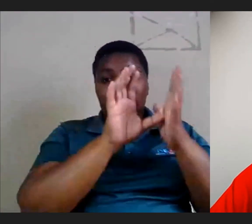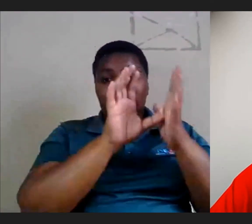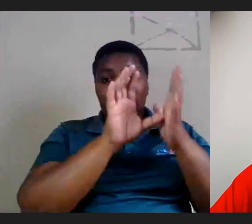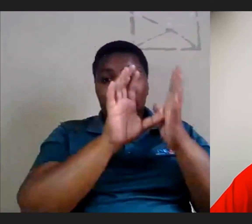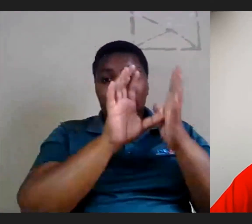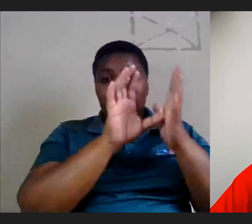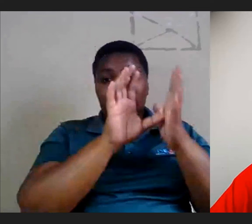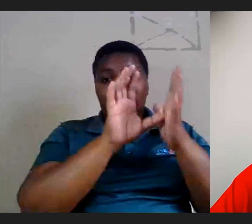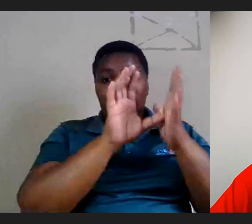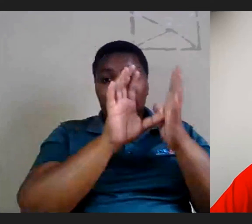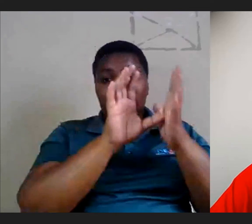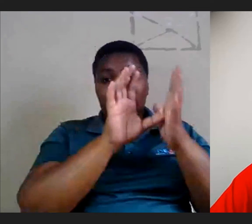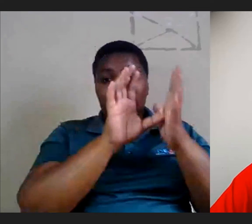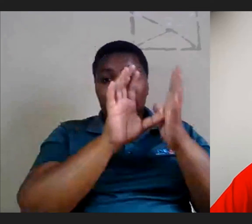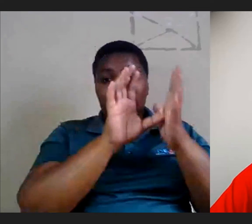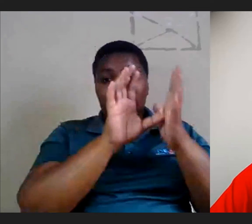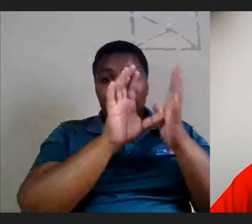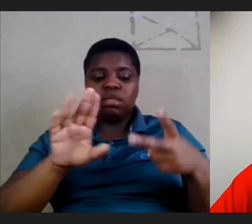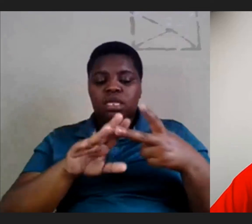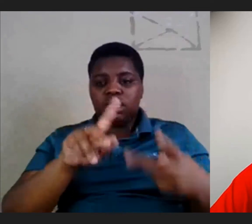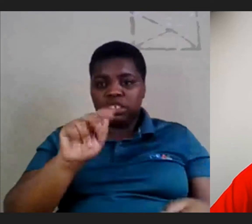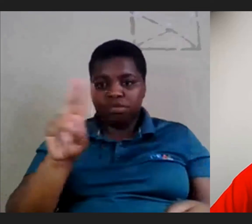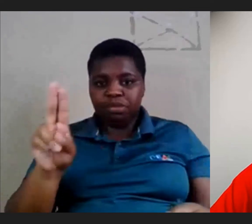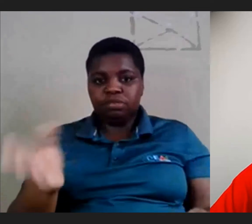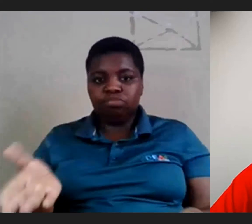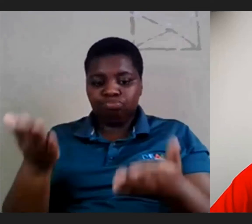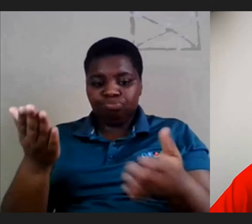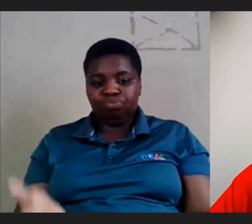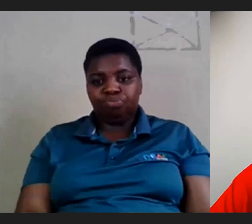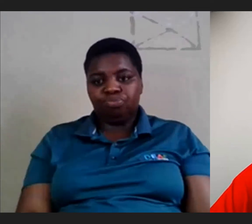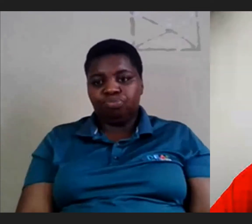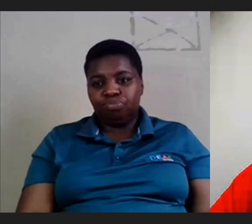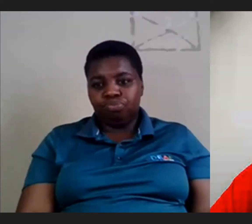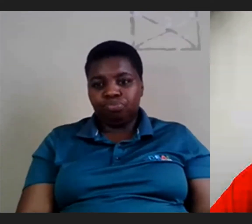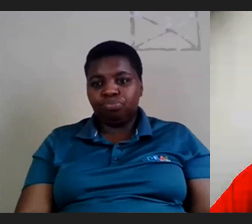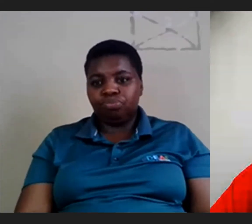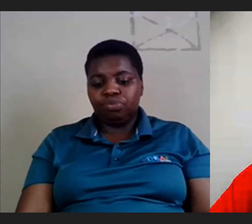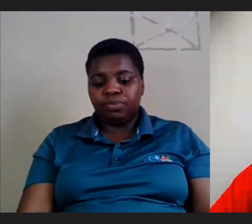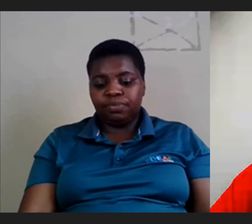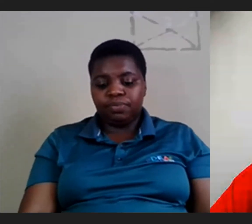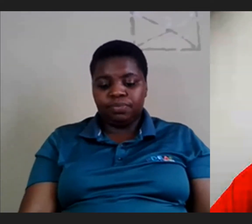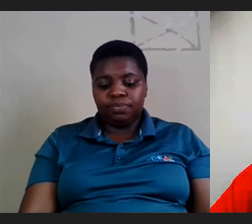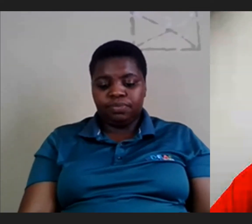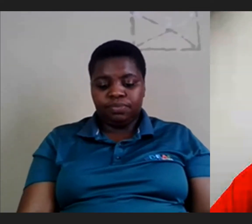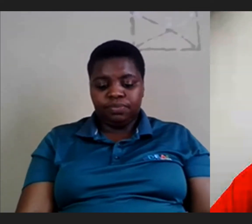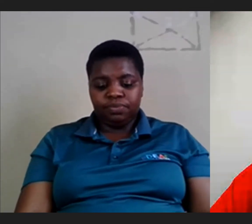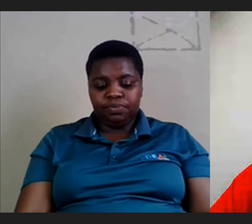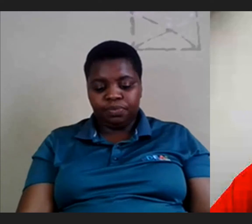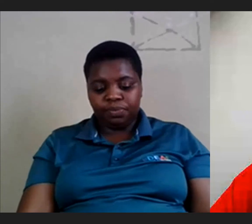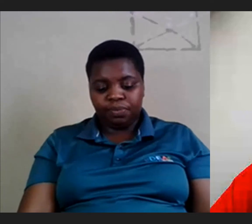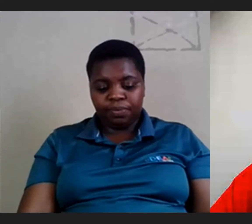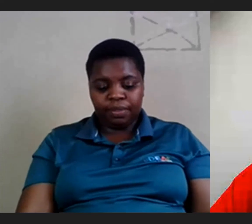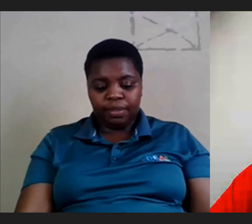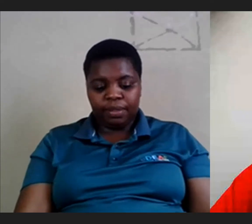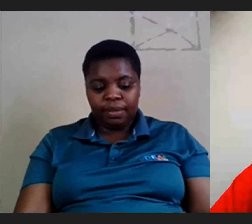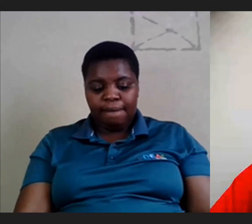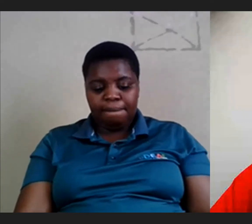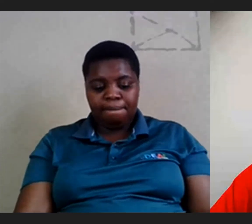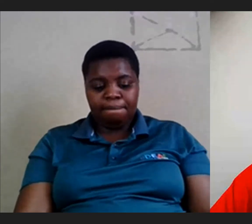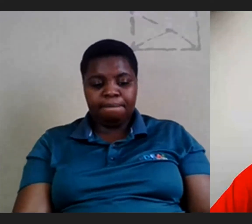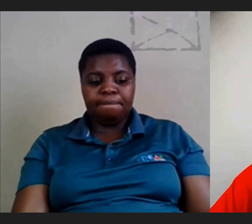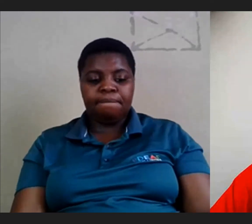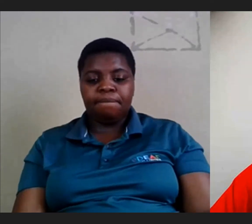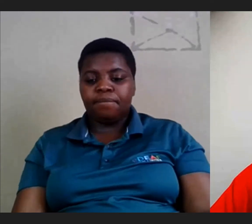HIV, TB, NCD. Dr. Lloyd completed his master's degree in Europe, focusing in adapted